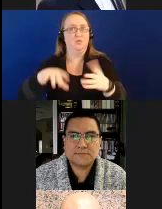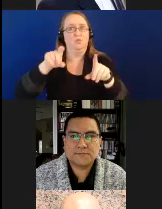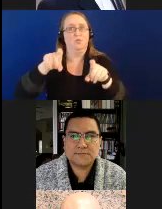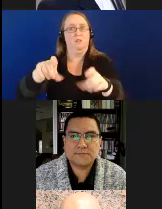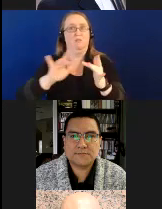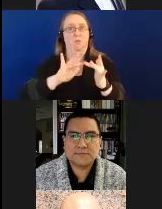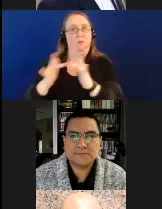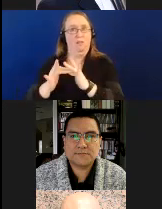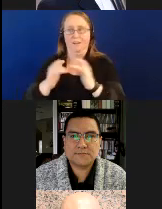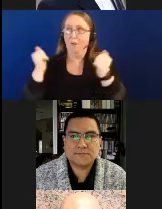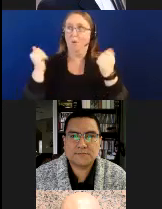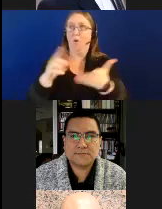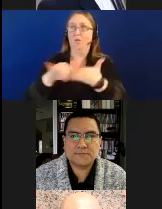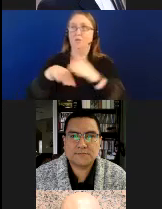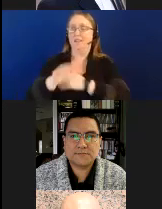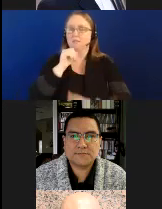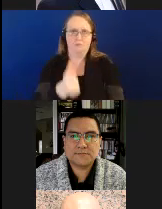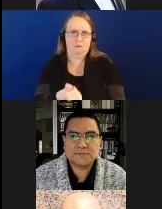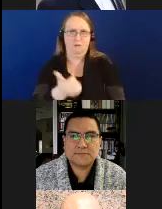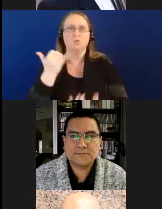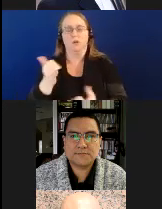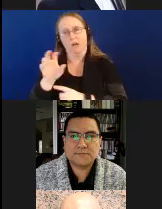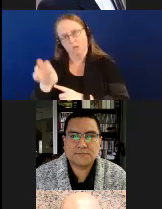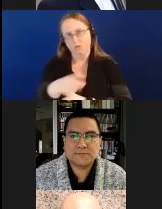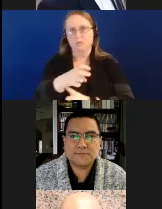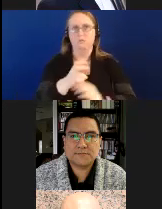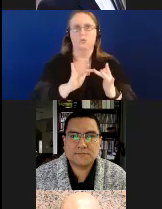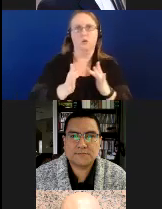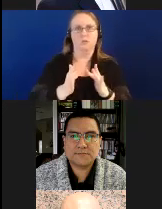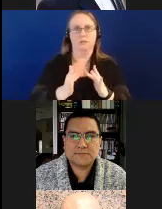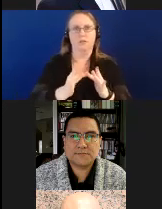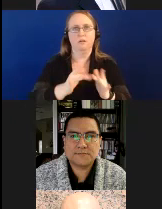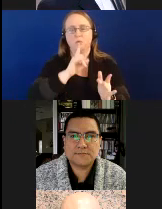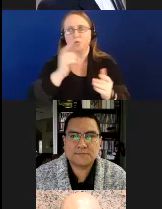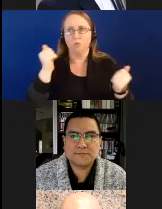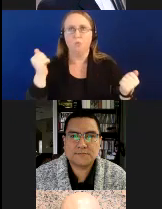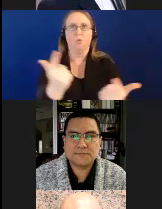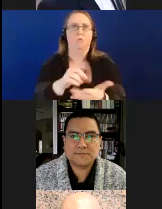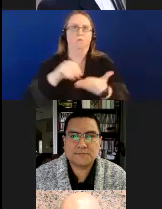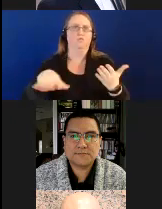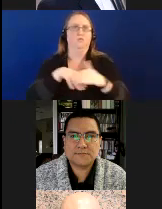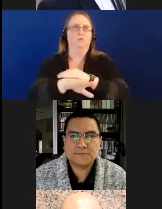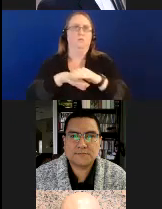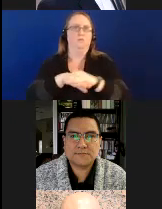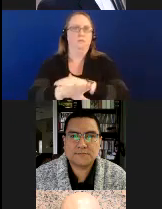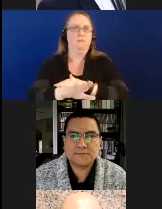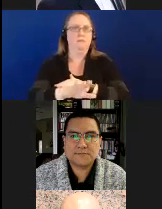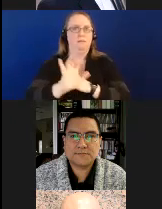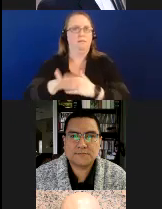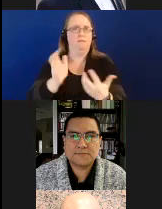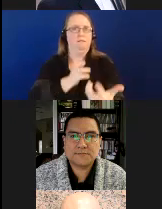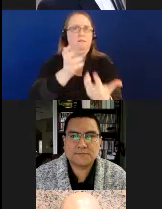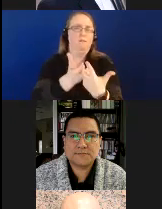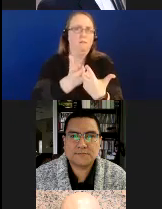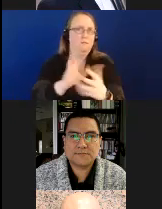students have access to that. So now by moving online, we can make sure that all of our students are able to access the accommodations that we're